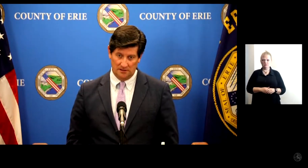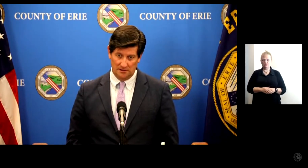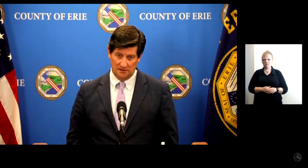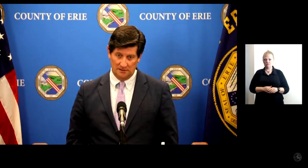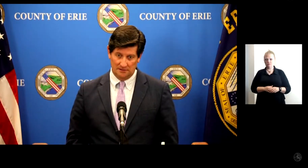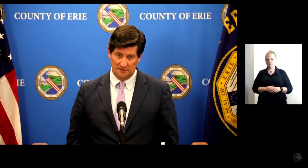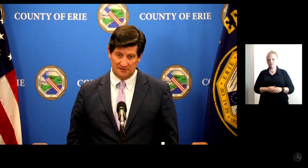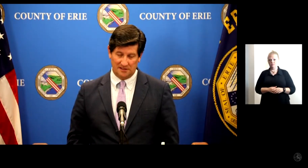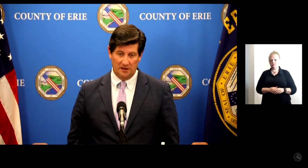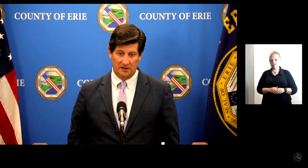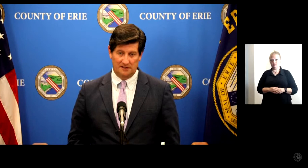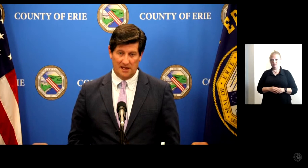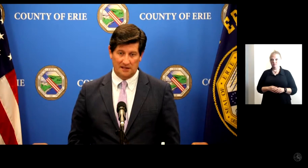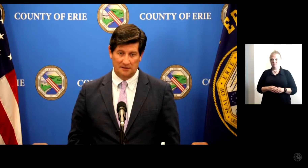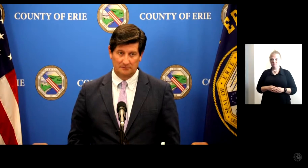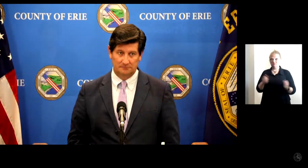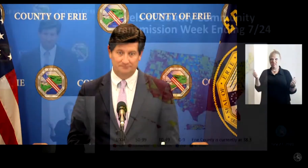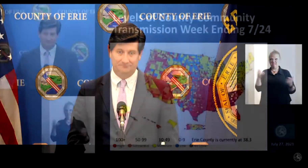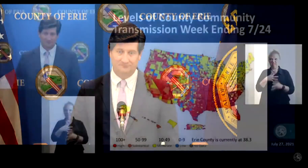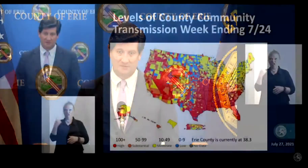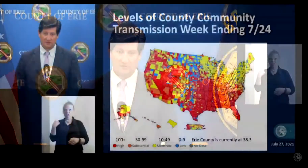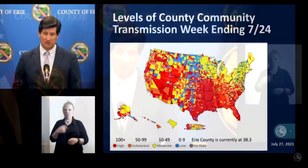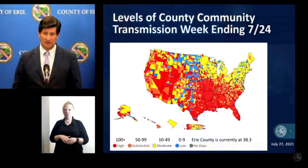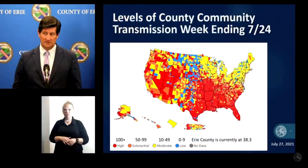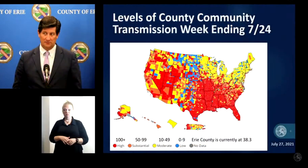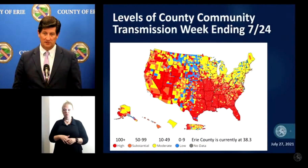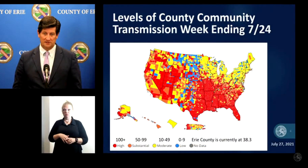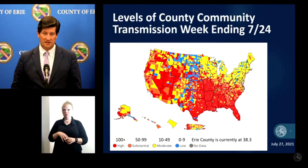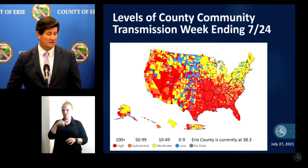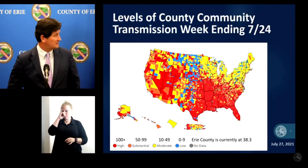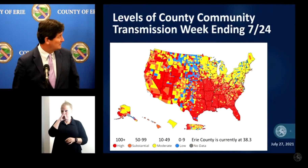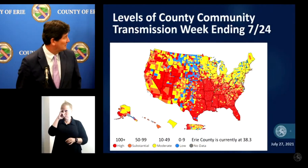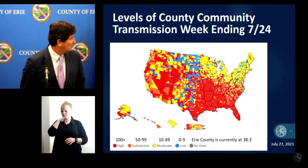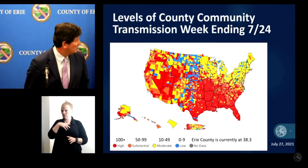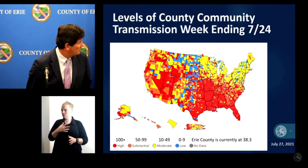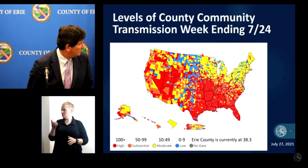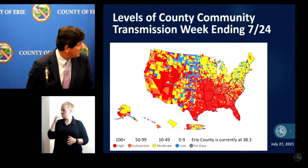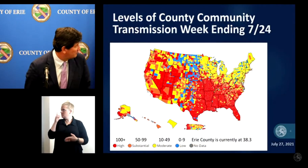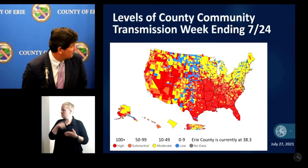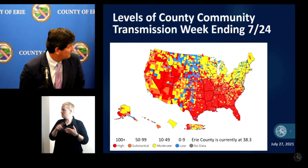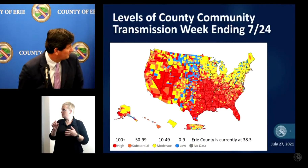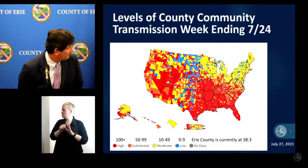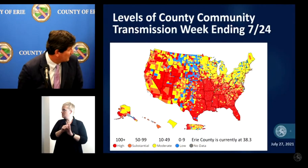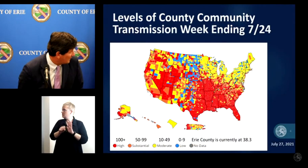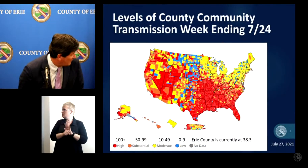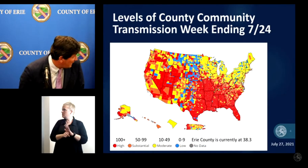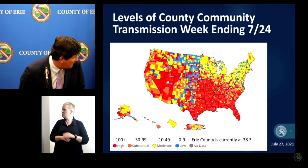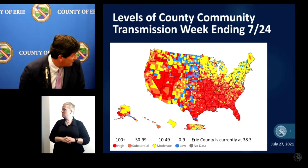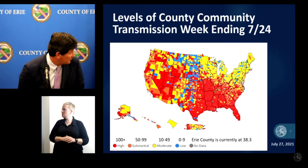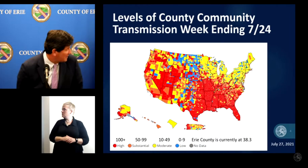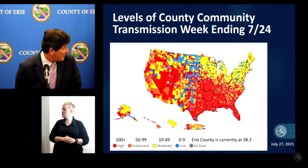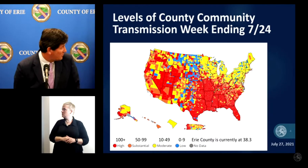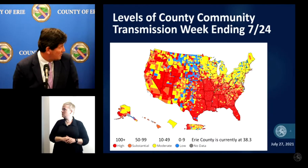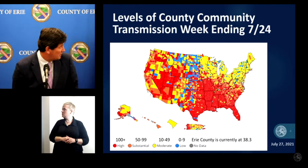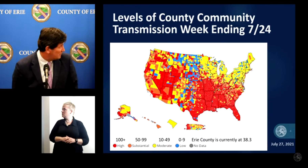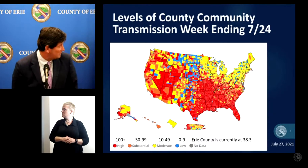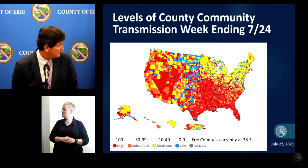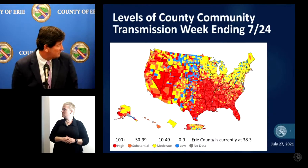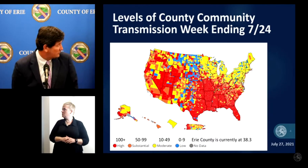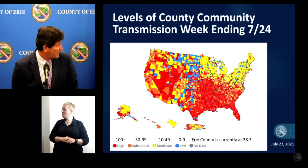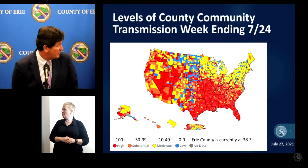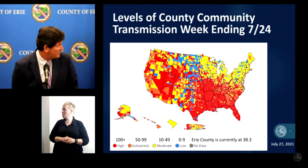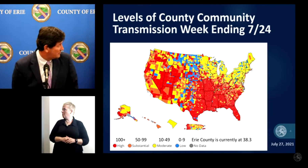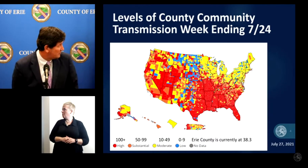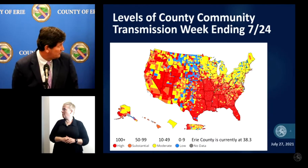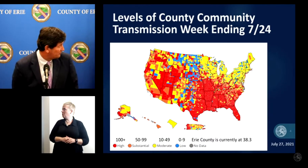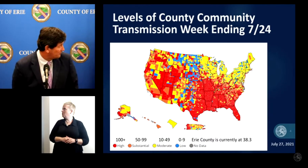country. It's scary as heck. If you look at some of these states where every county is